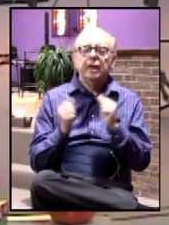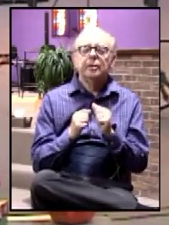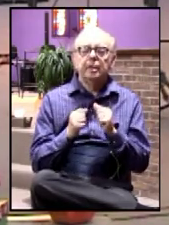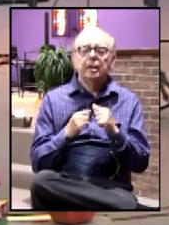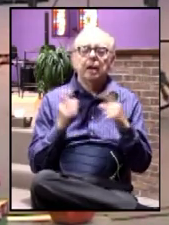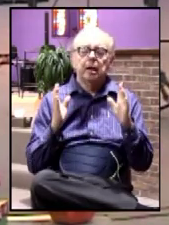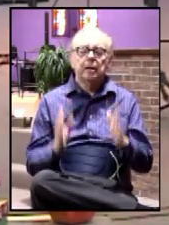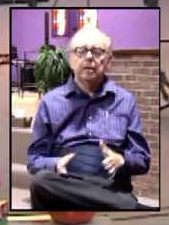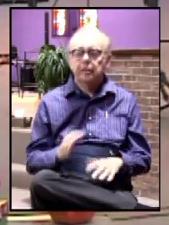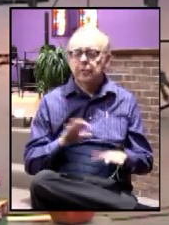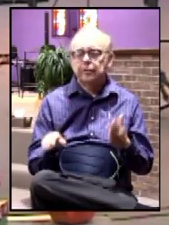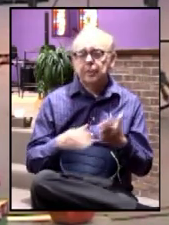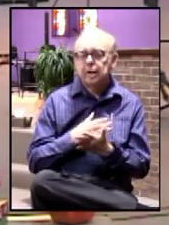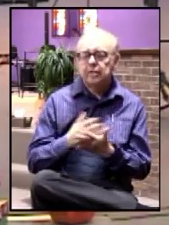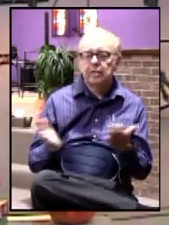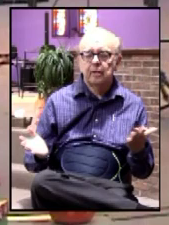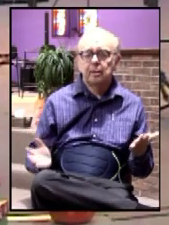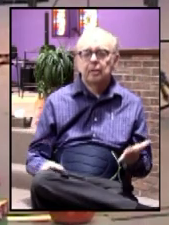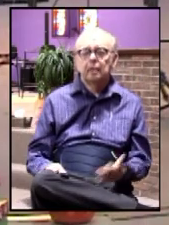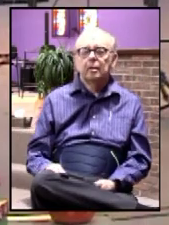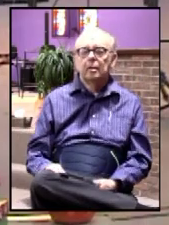enemy and do those things.